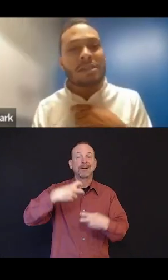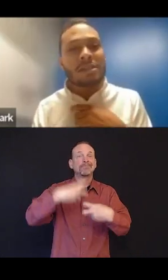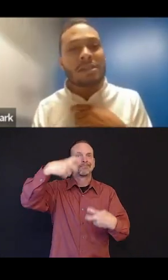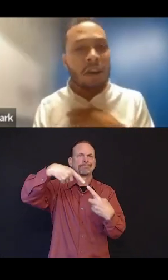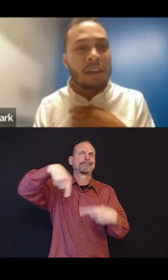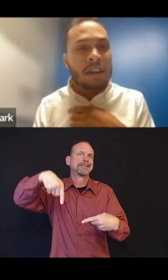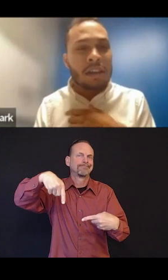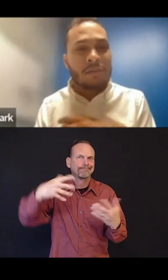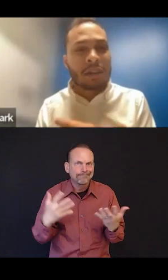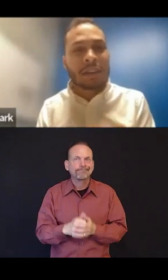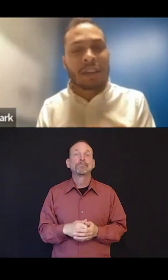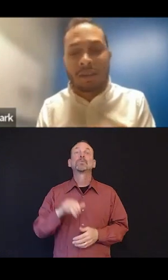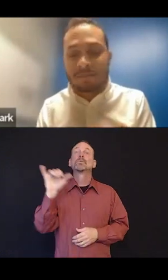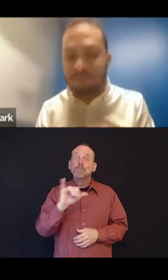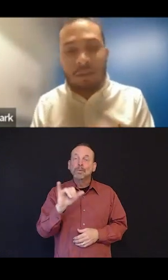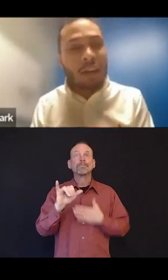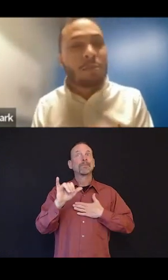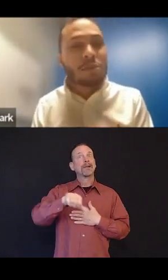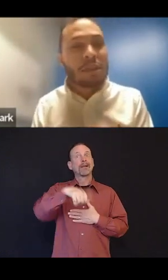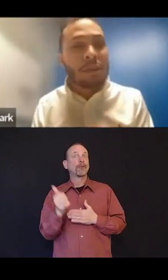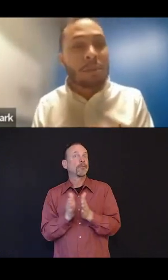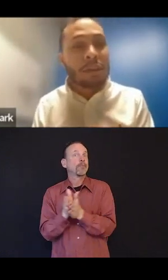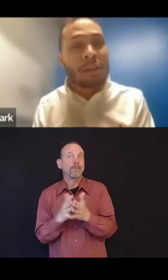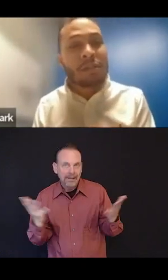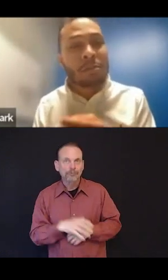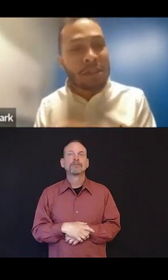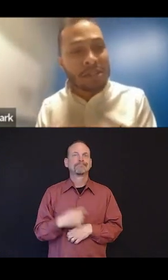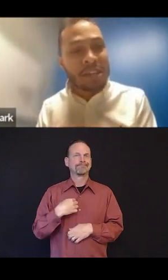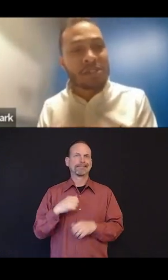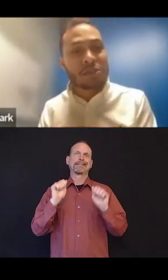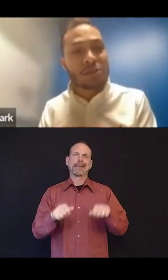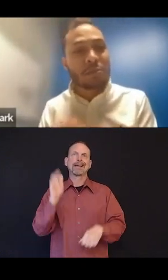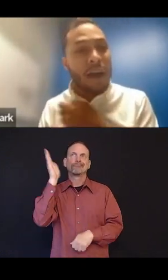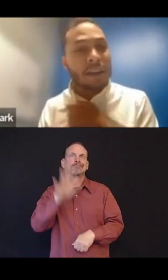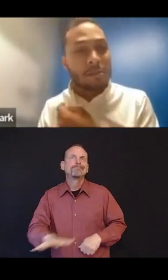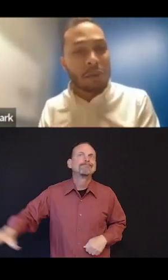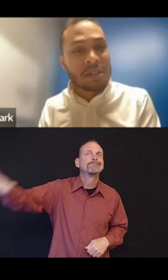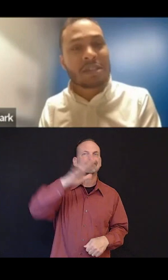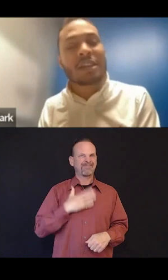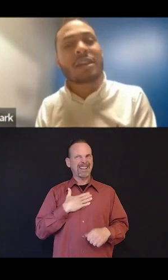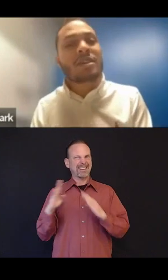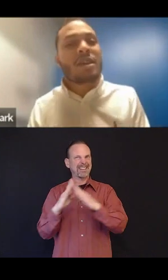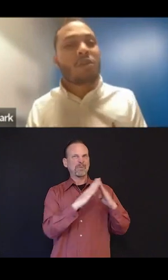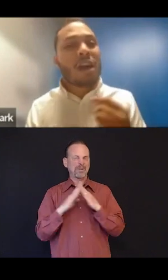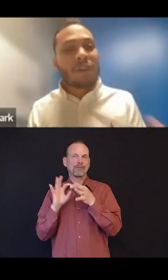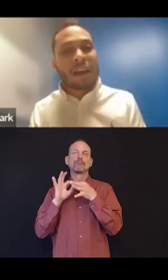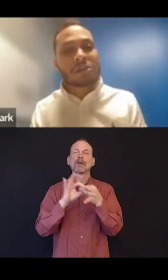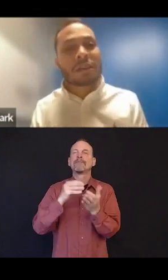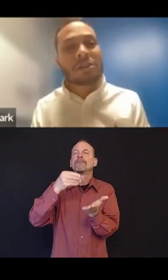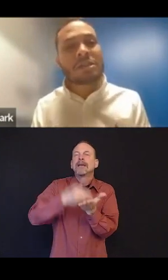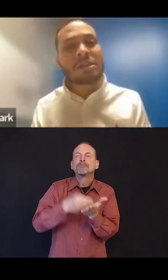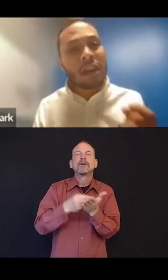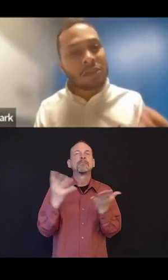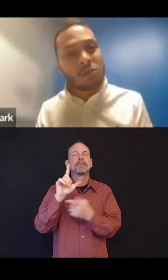different place in my heart, it really humbles me to be able to give a presentation to my community around